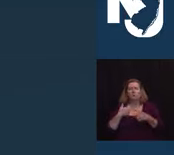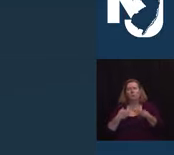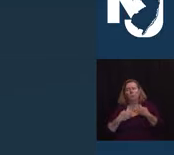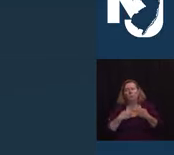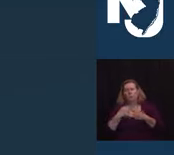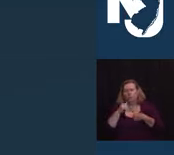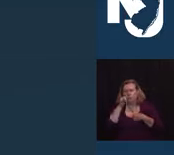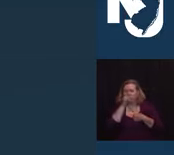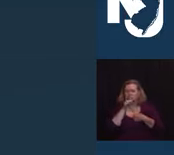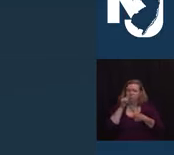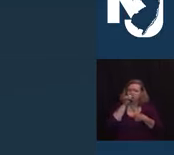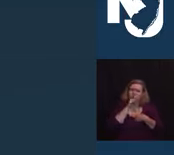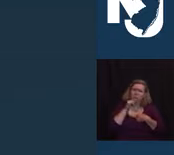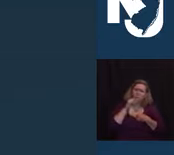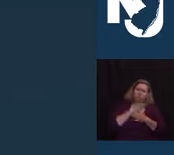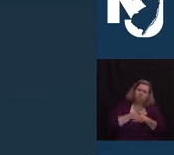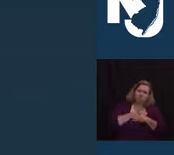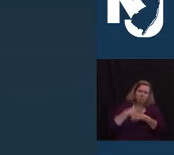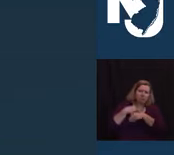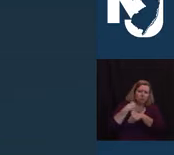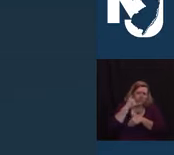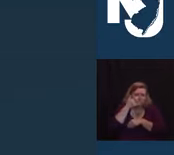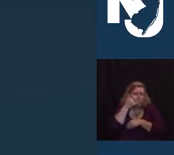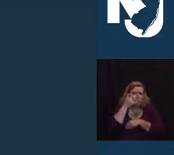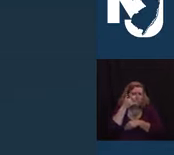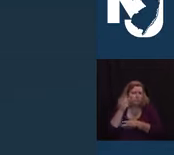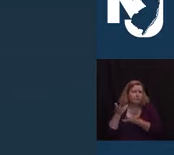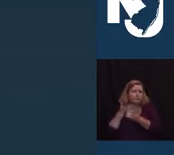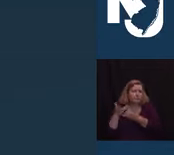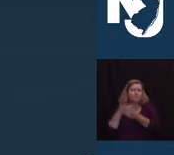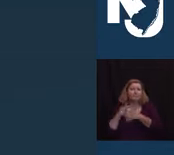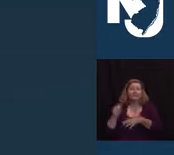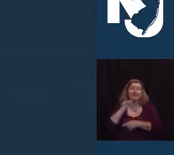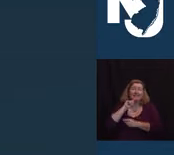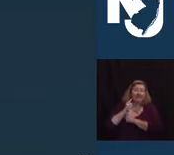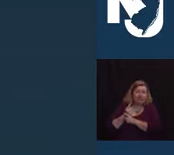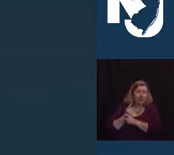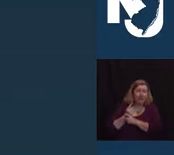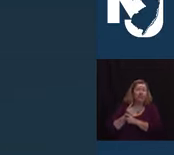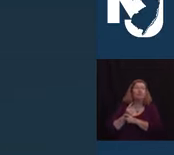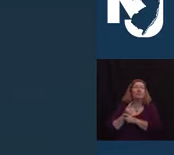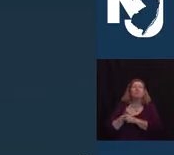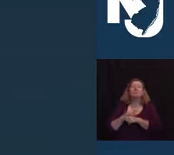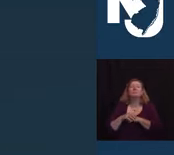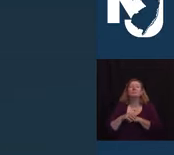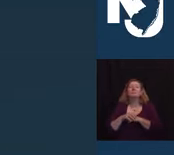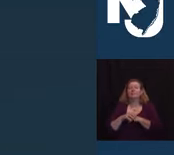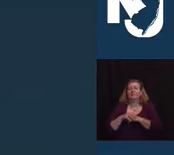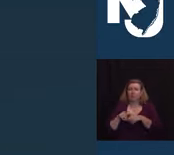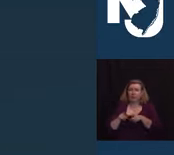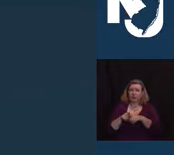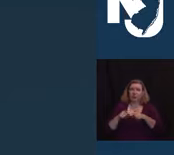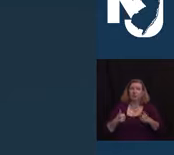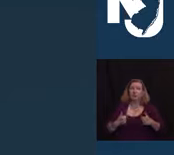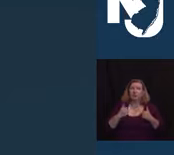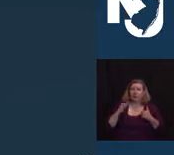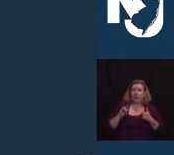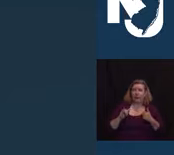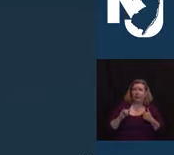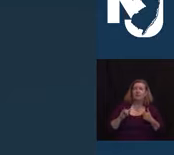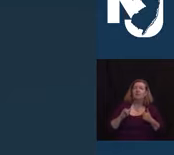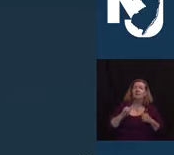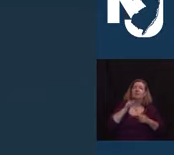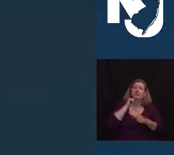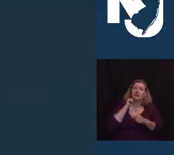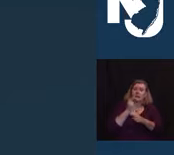his fiancée, Nancy. They're getting married in August, so wish them well and keep them in your prayers. She's also survived by her sisters, Katie